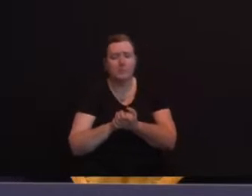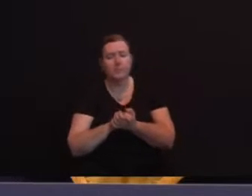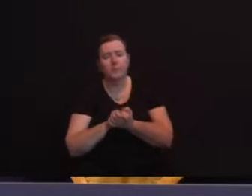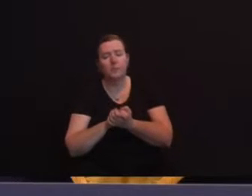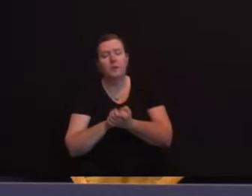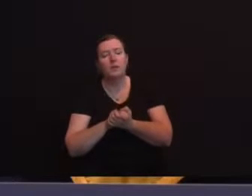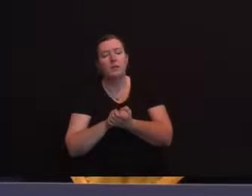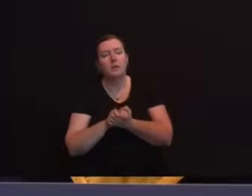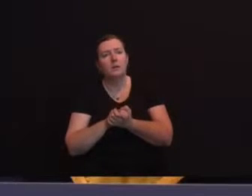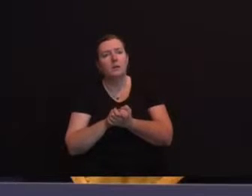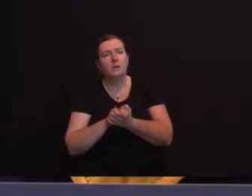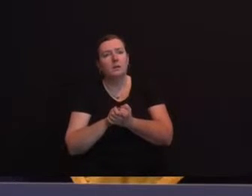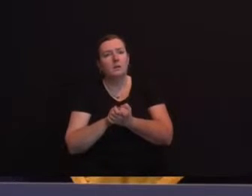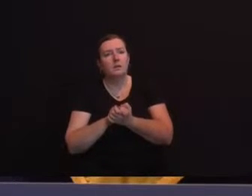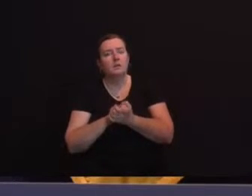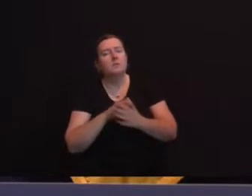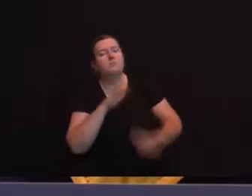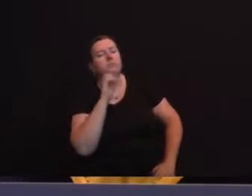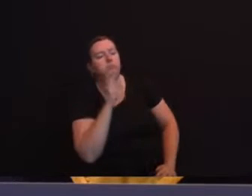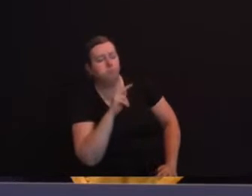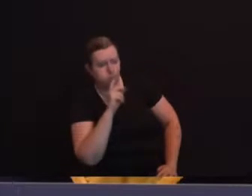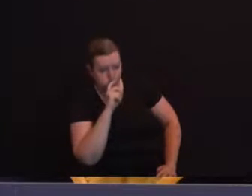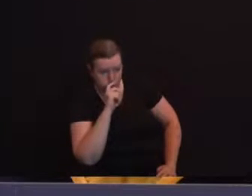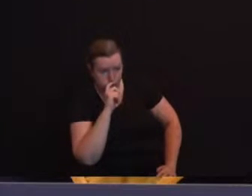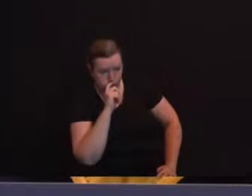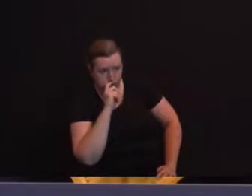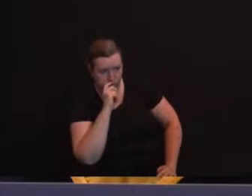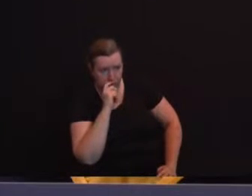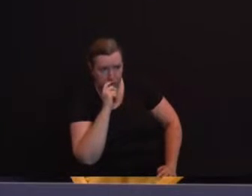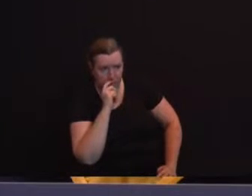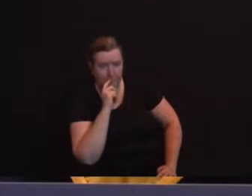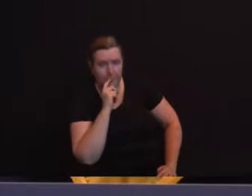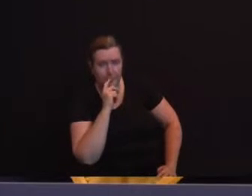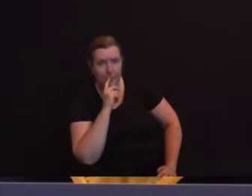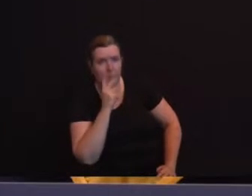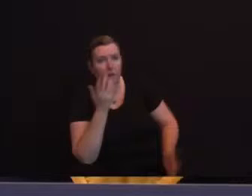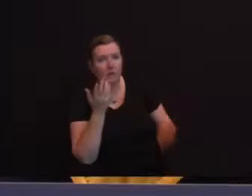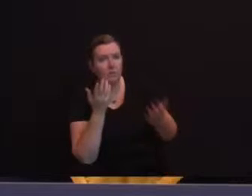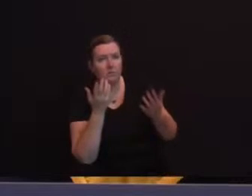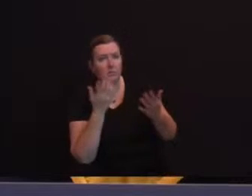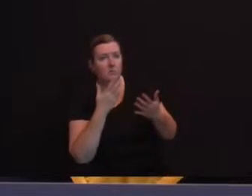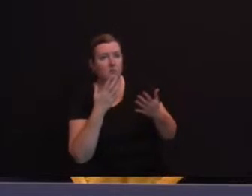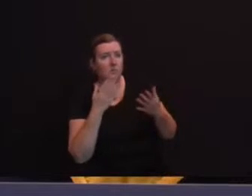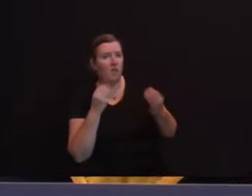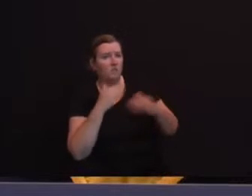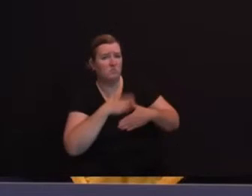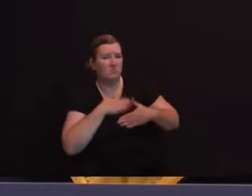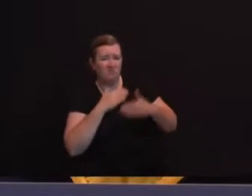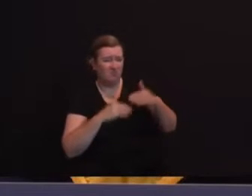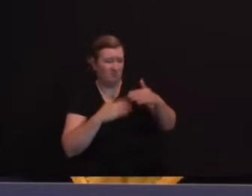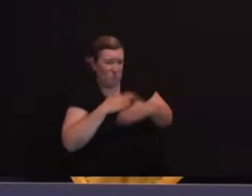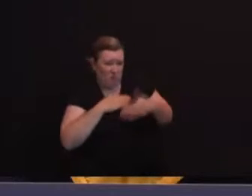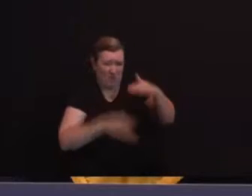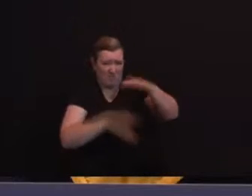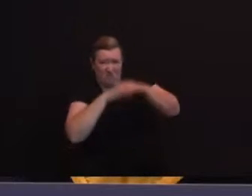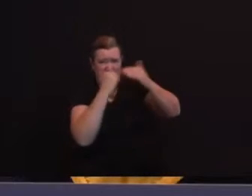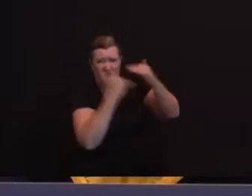Listen, I think we felt, again, it brings us no joy to bring these limits down, but we felt there are just too